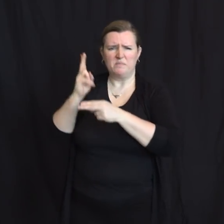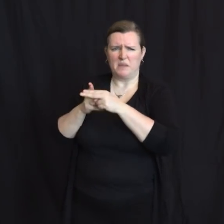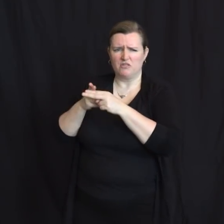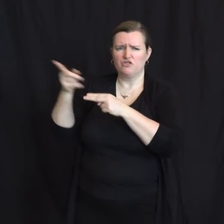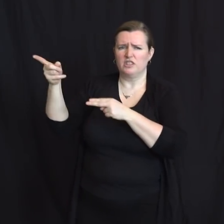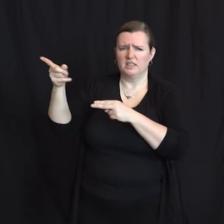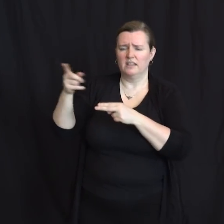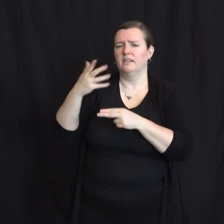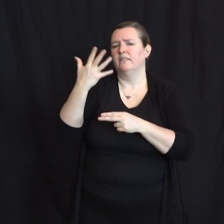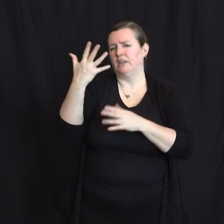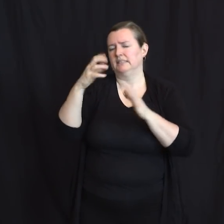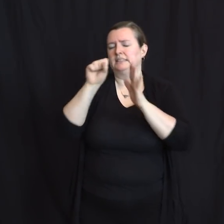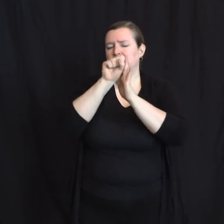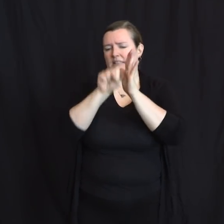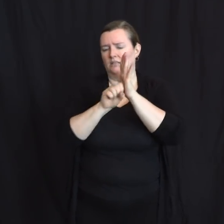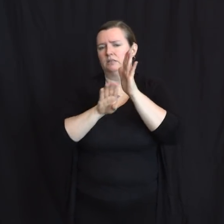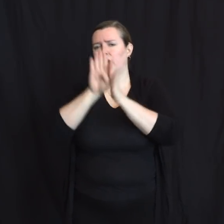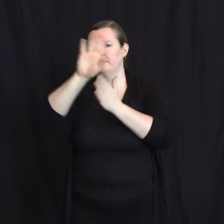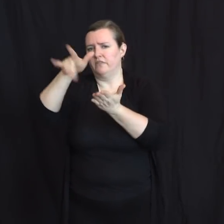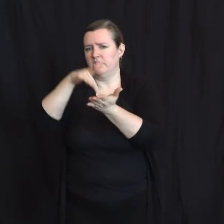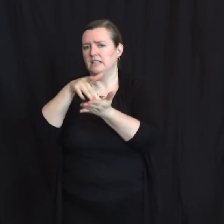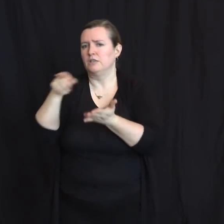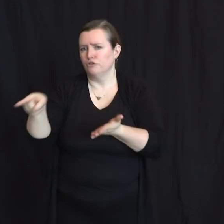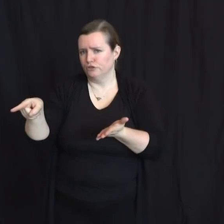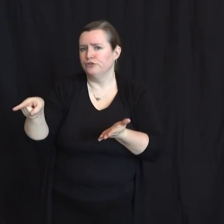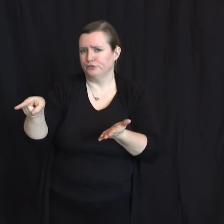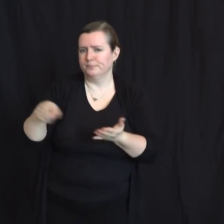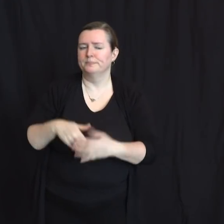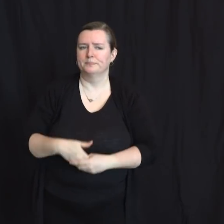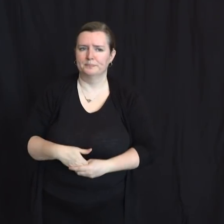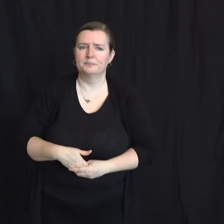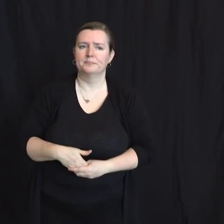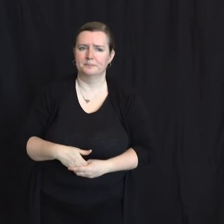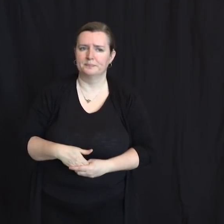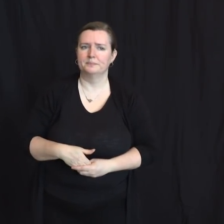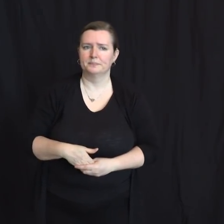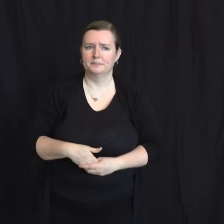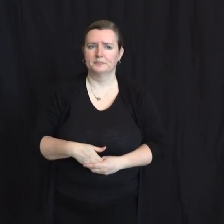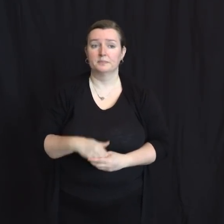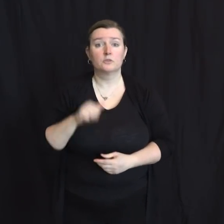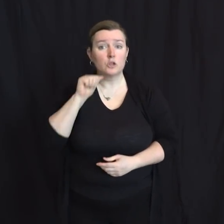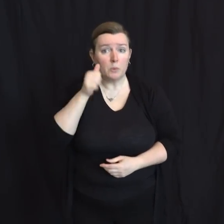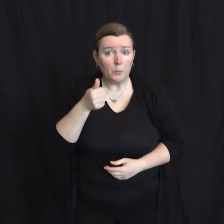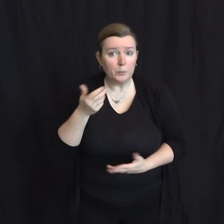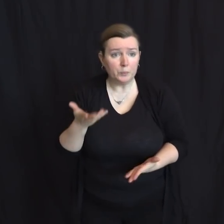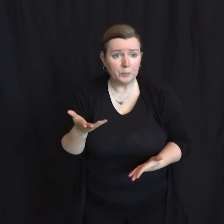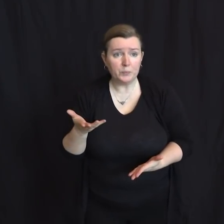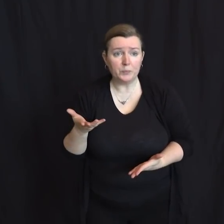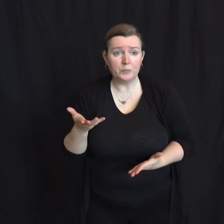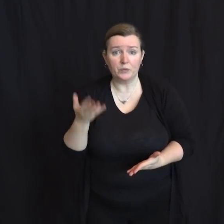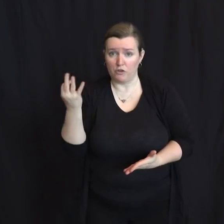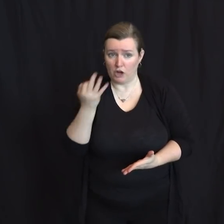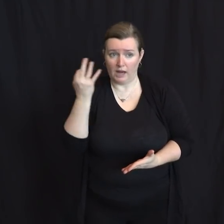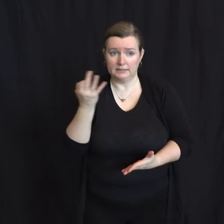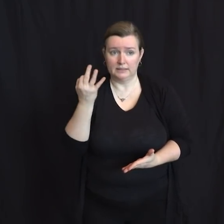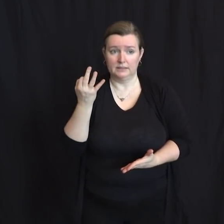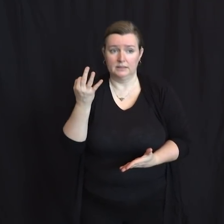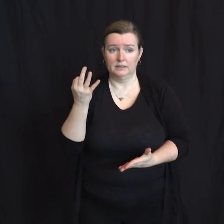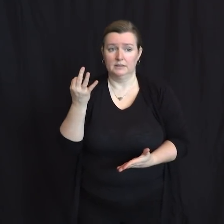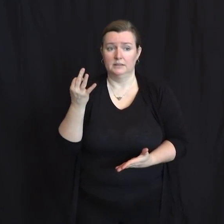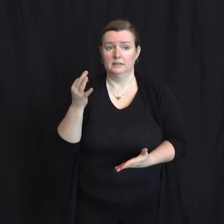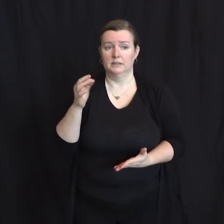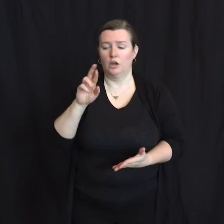centers. Friday, tomorrow, we will begin to test everybody at Robert Wood Johnson University Hospital. All of